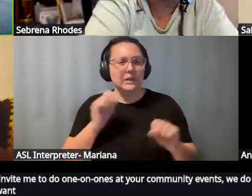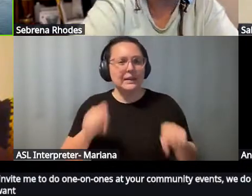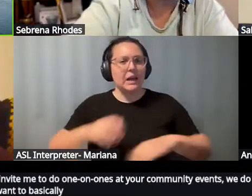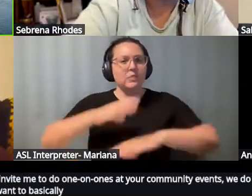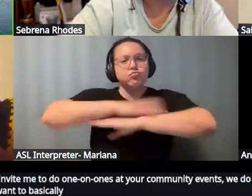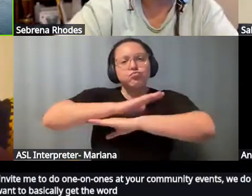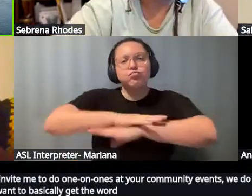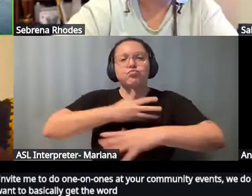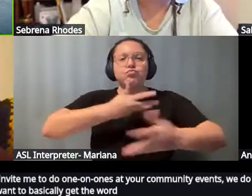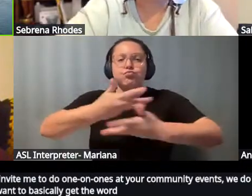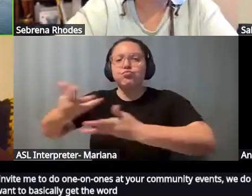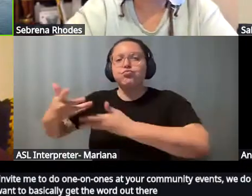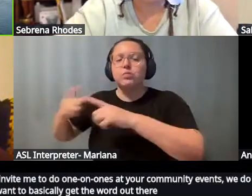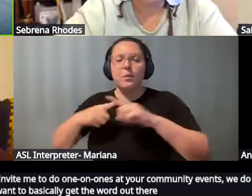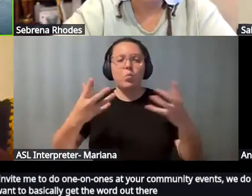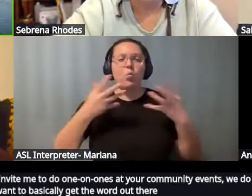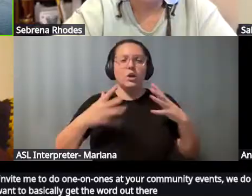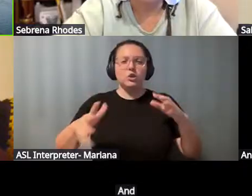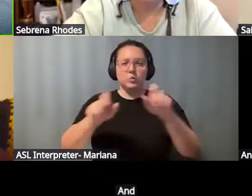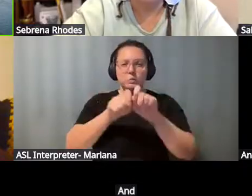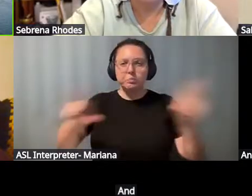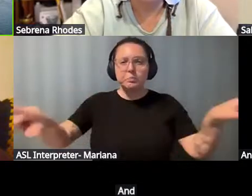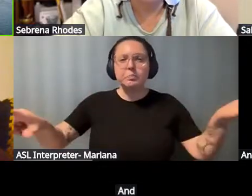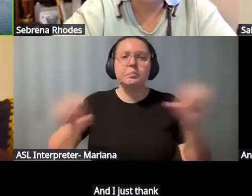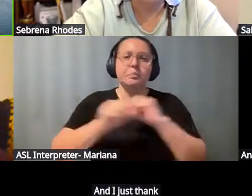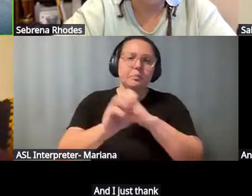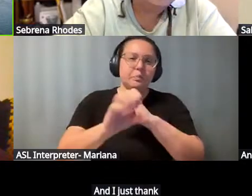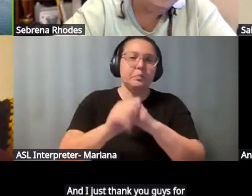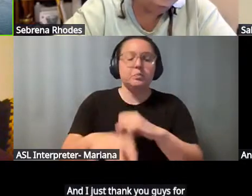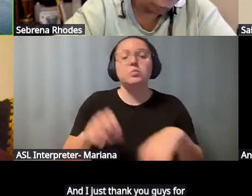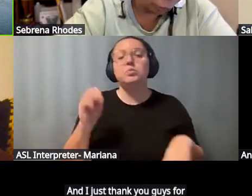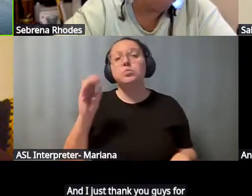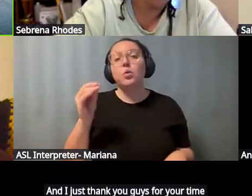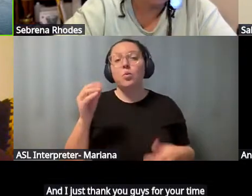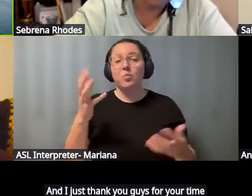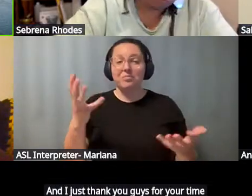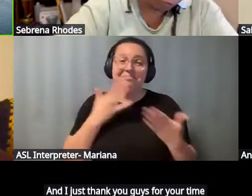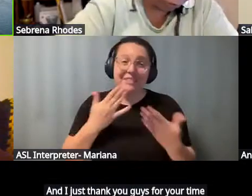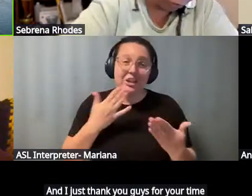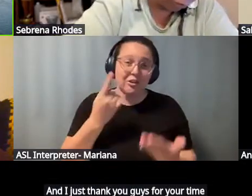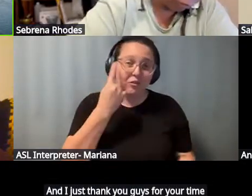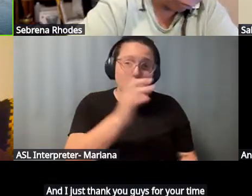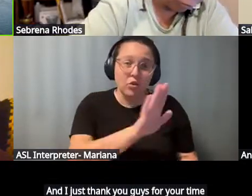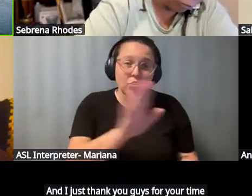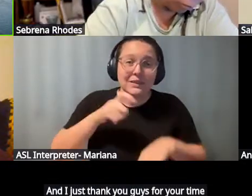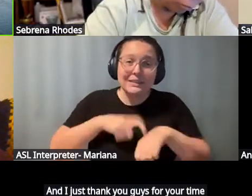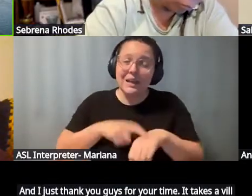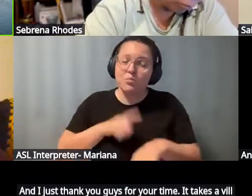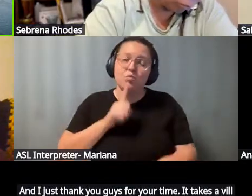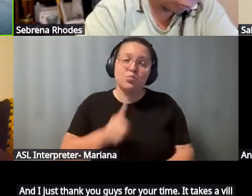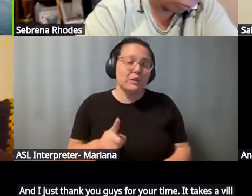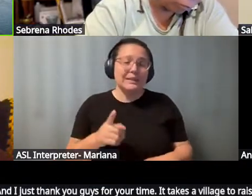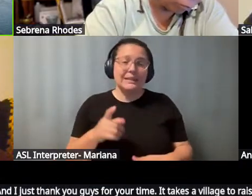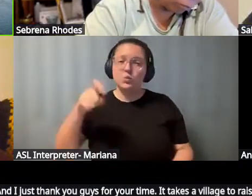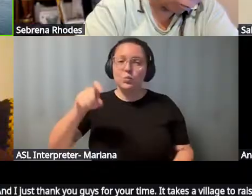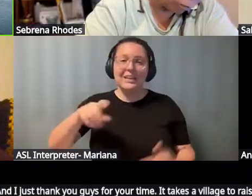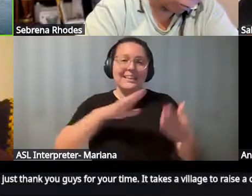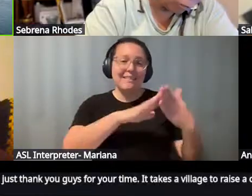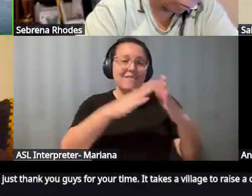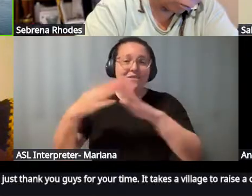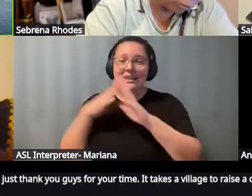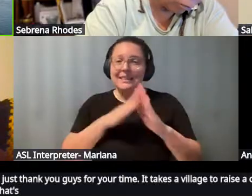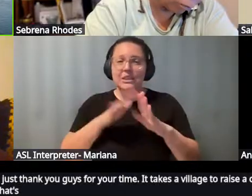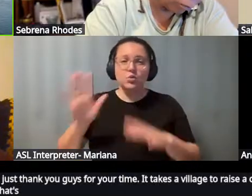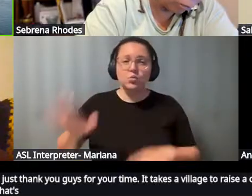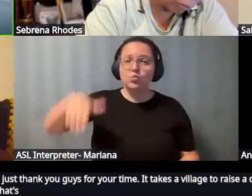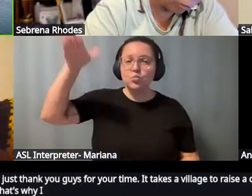word out there. And I just thank you guys for your time. It takes a village to raise a child, and that's why